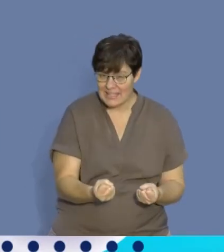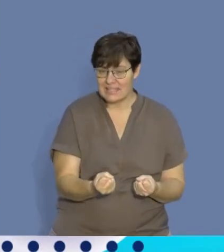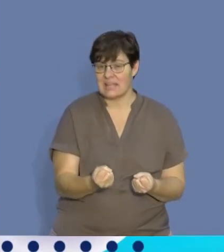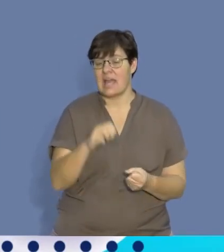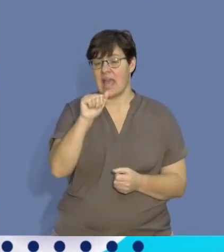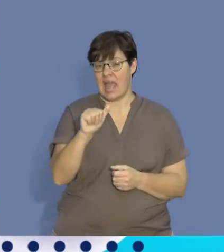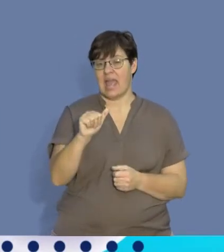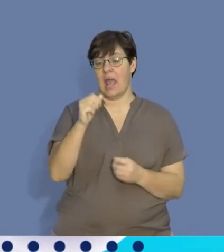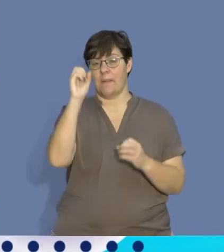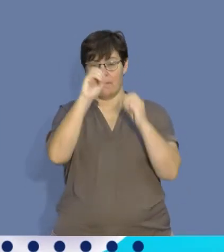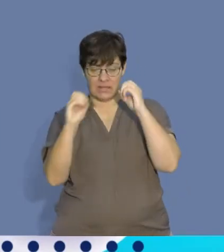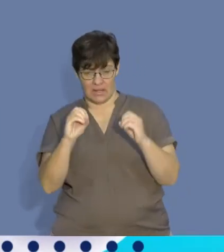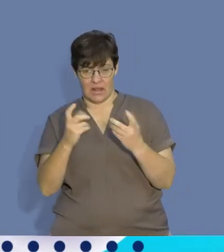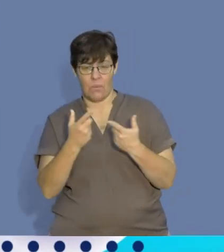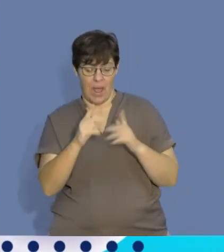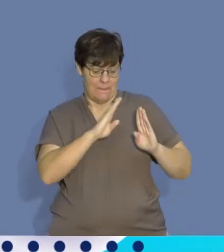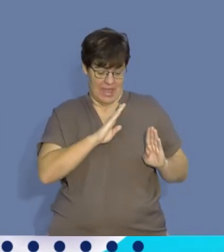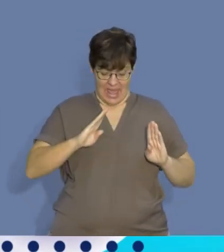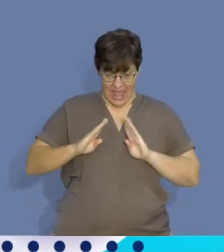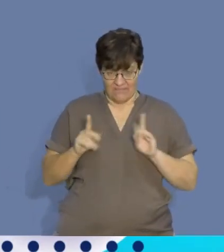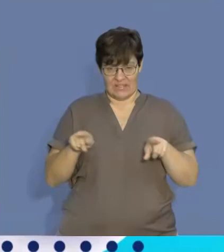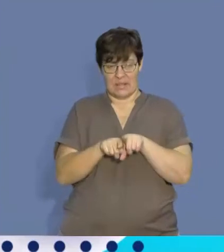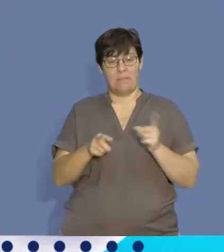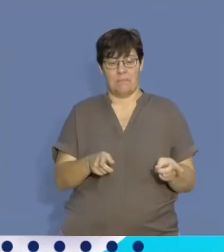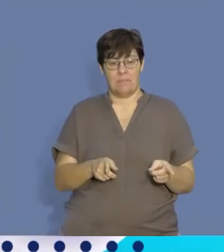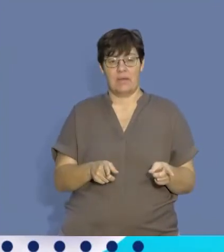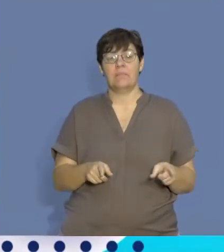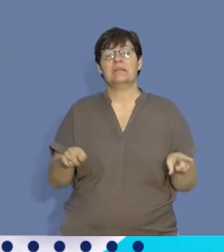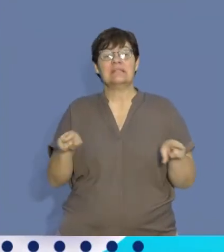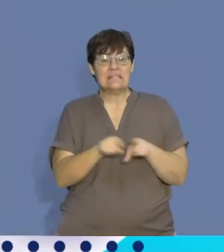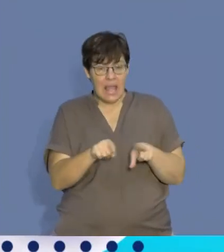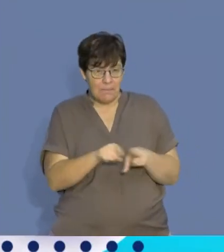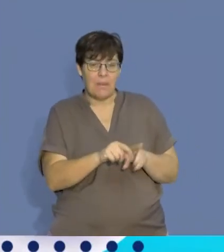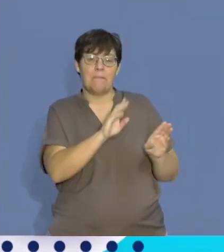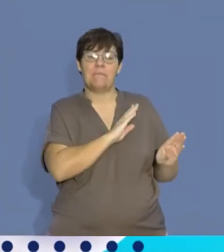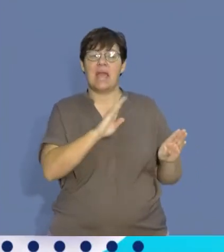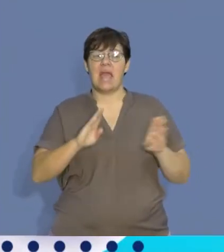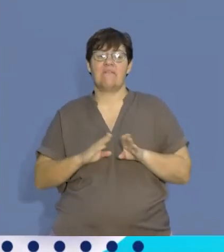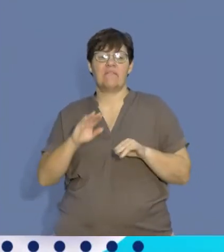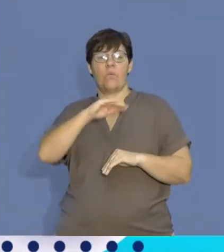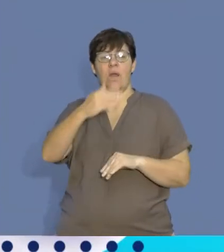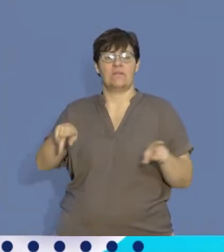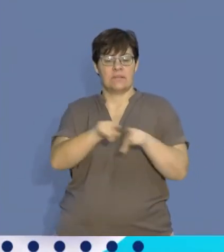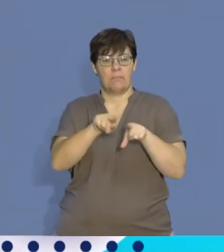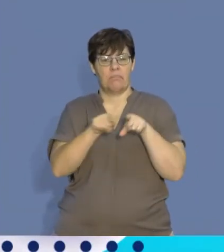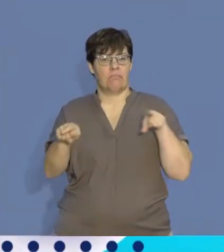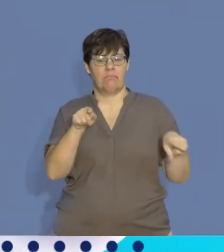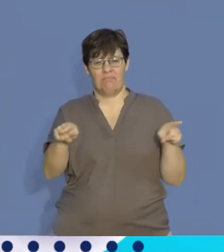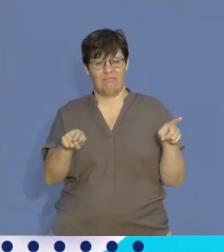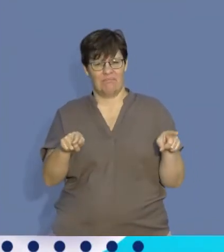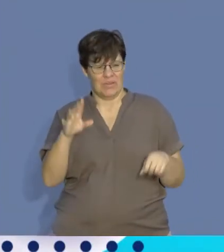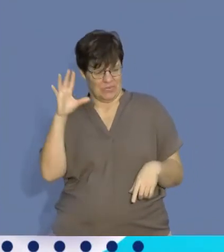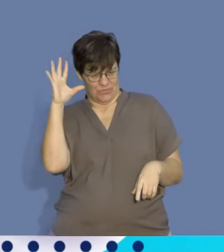it behaves like a particle, but it also behaves like a wave. It's one of those weird